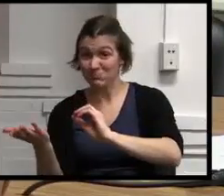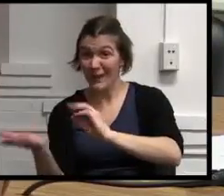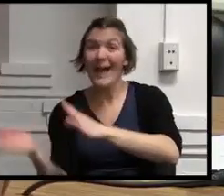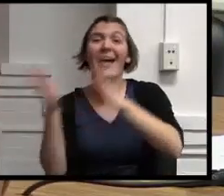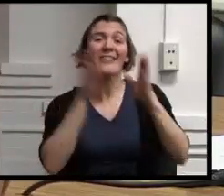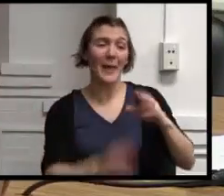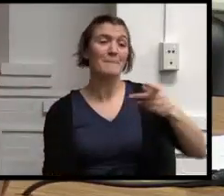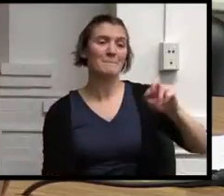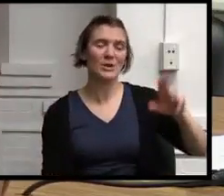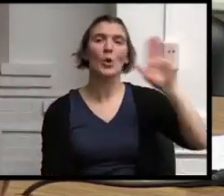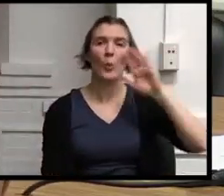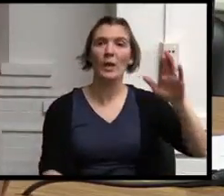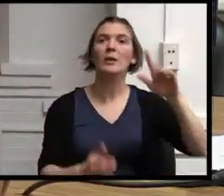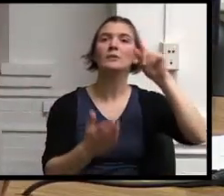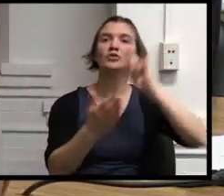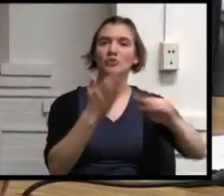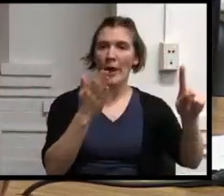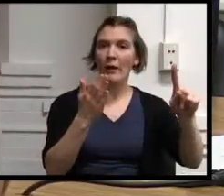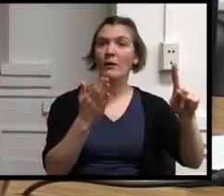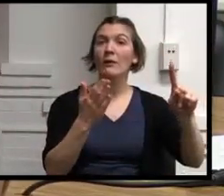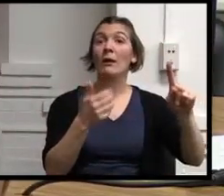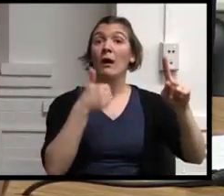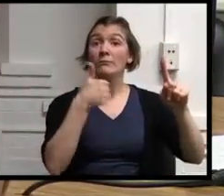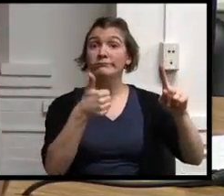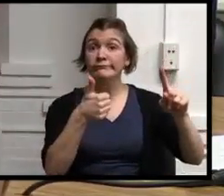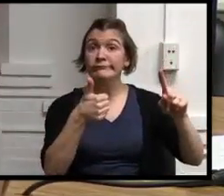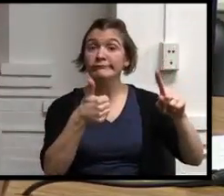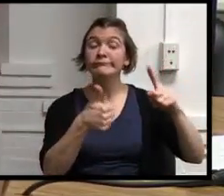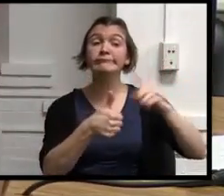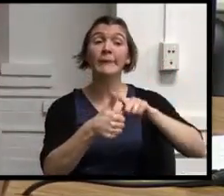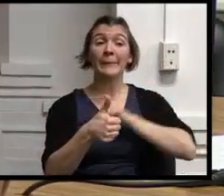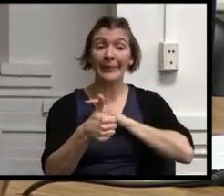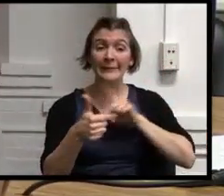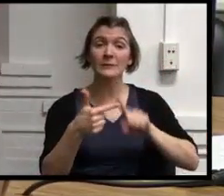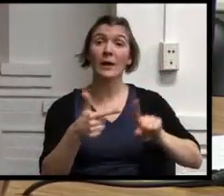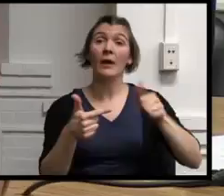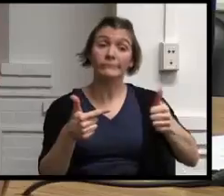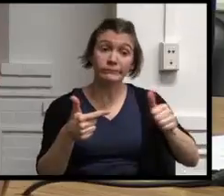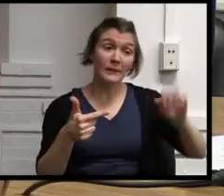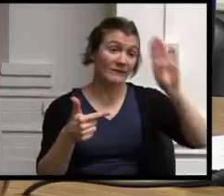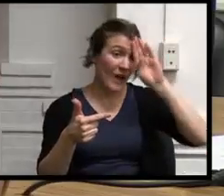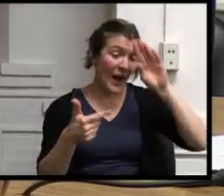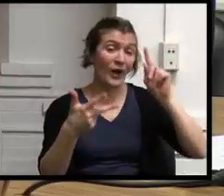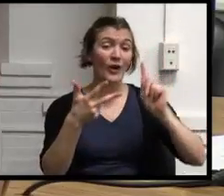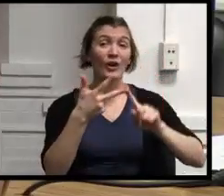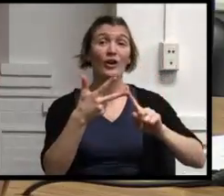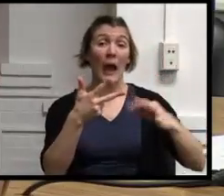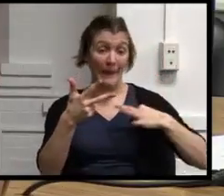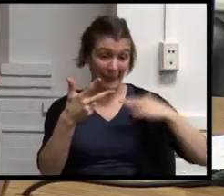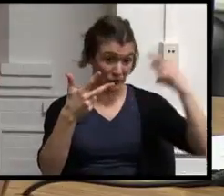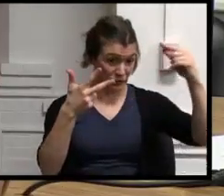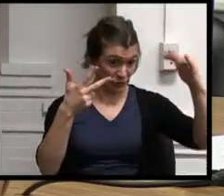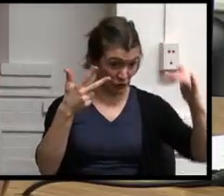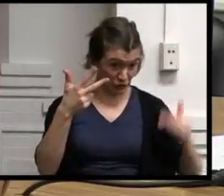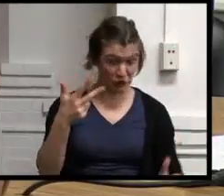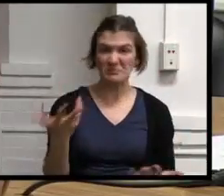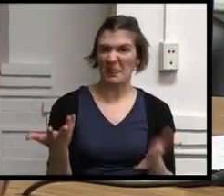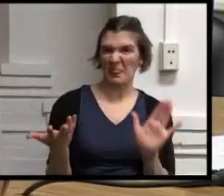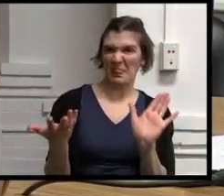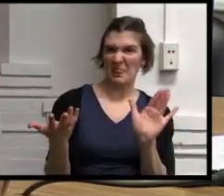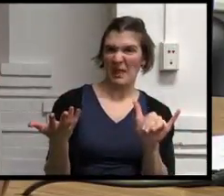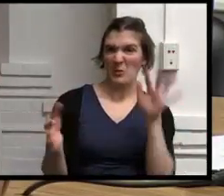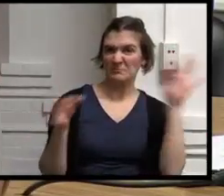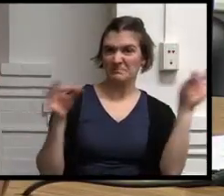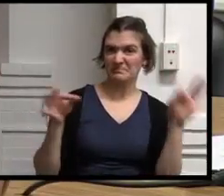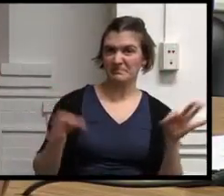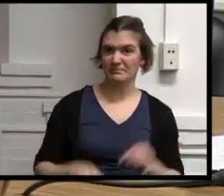do or don't, Peter will then just give a little bit about the town review of the application Okay. and tell us if there's